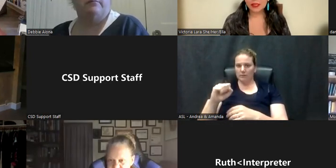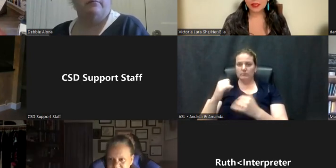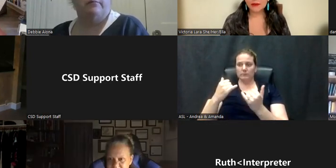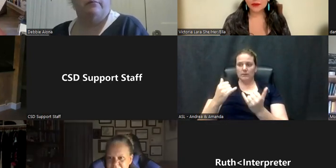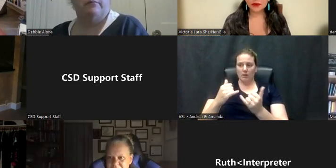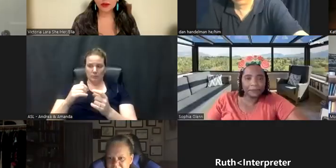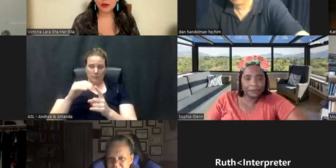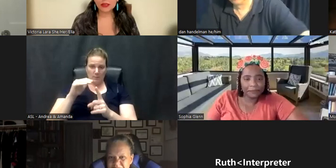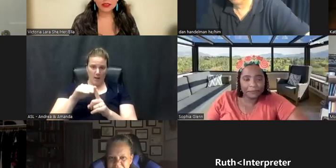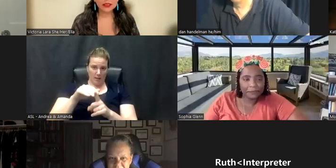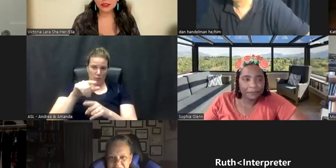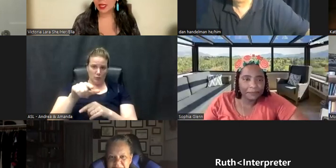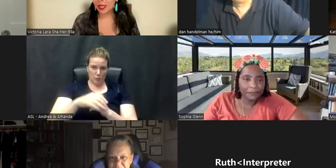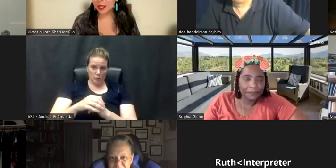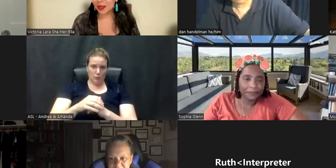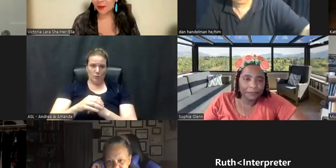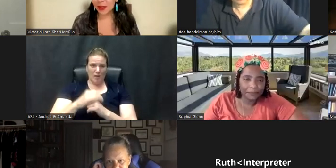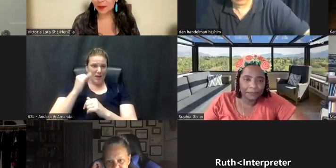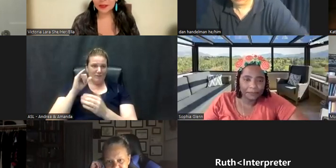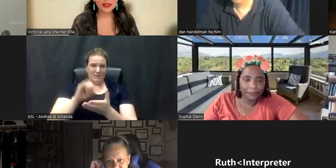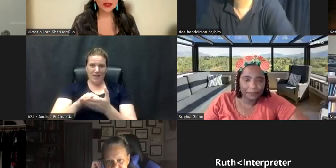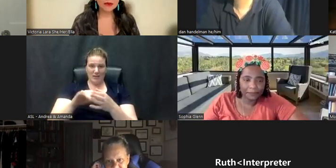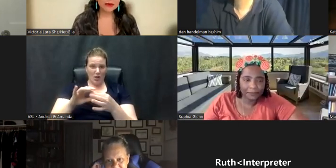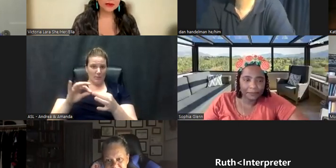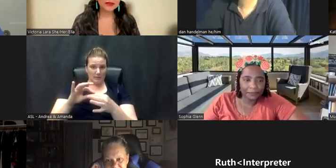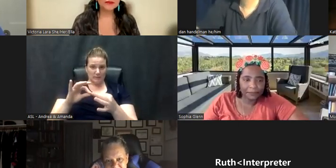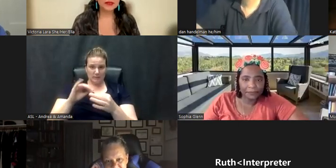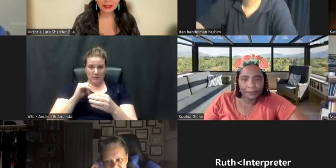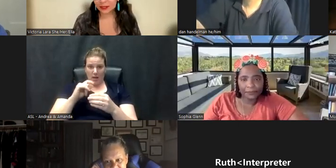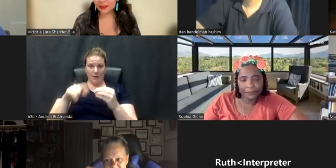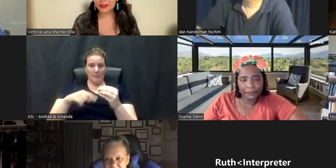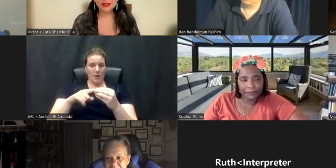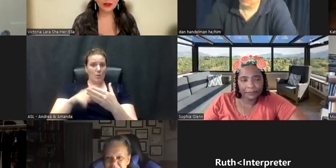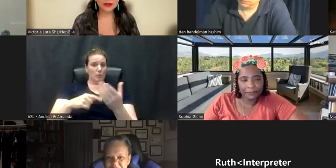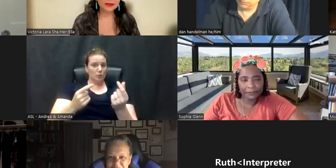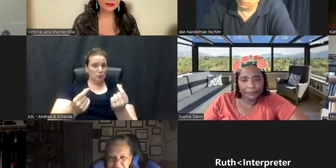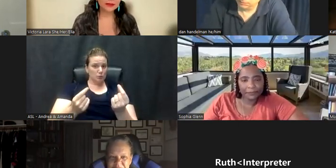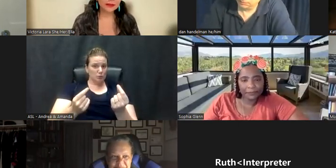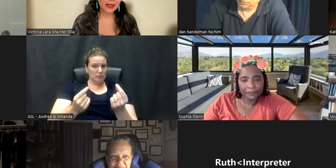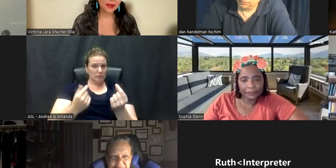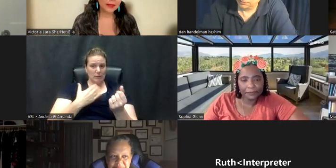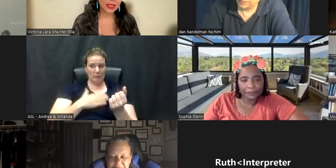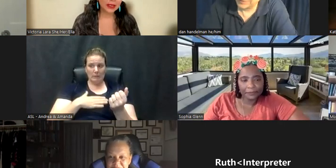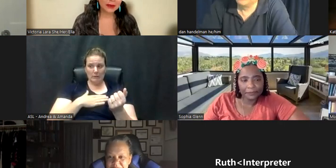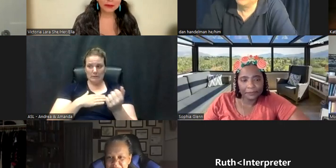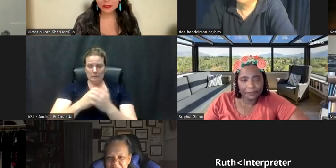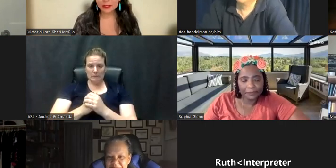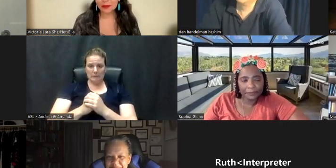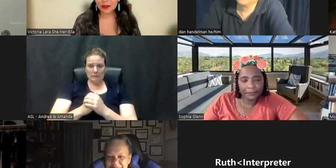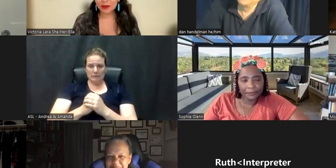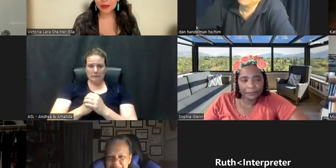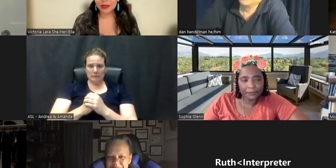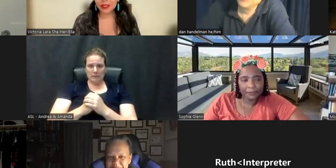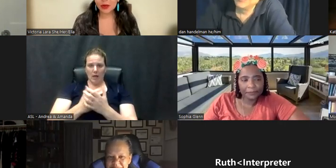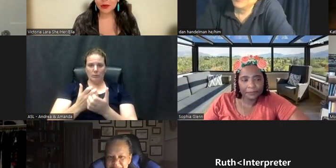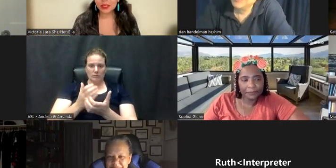will remind, if your comment is not about what we're doing, please don't, I will stop